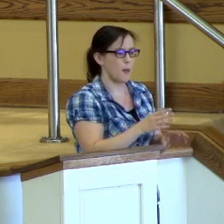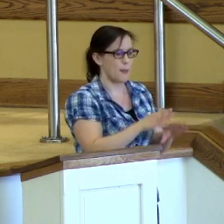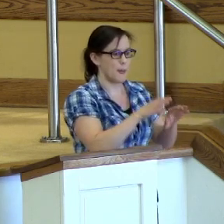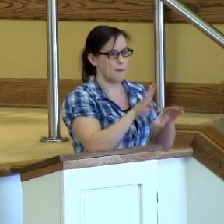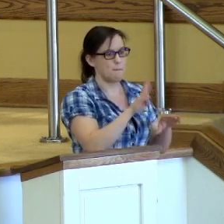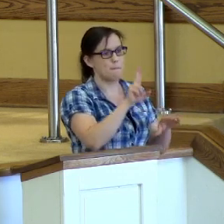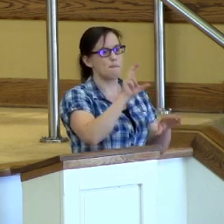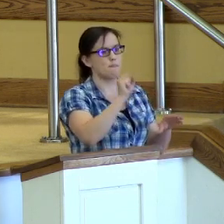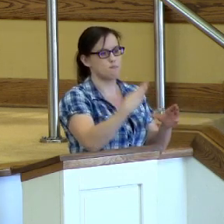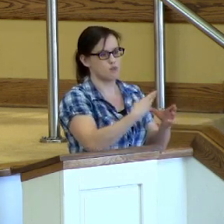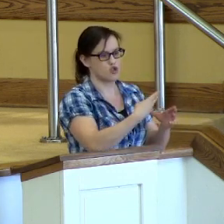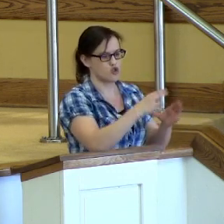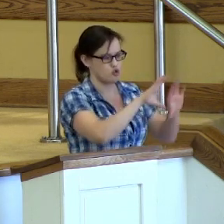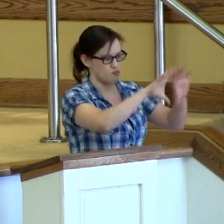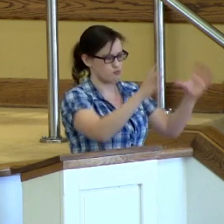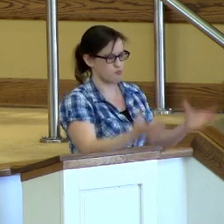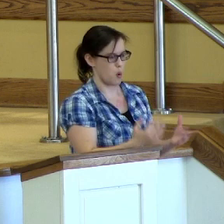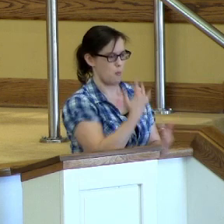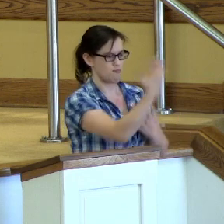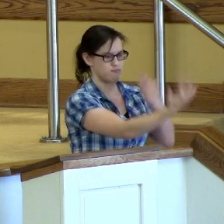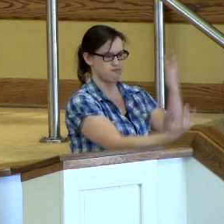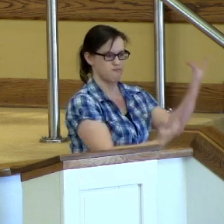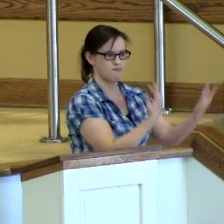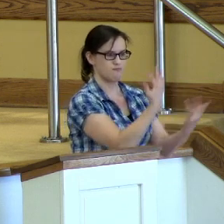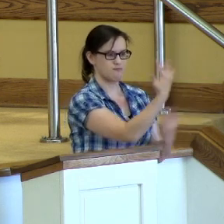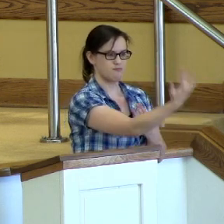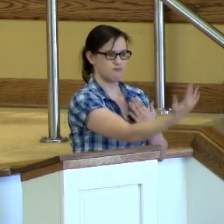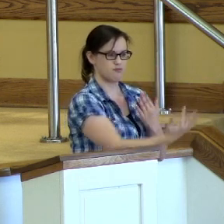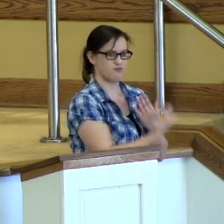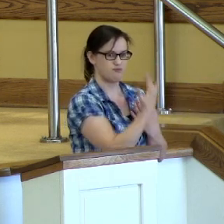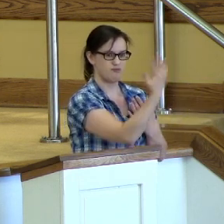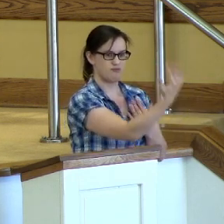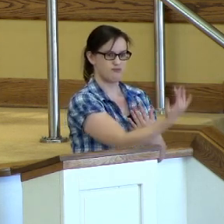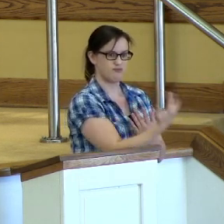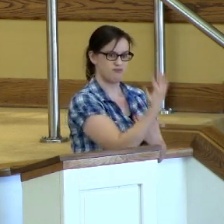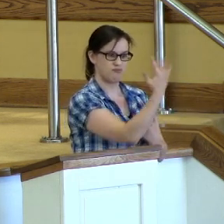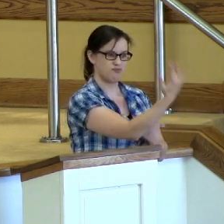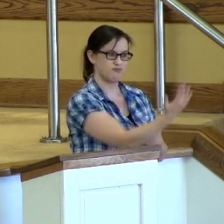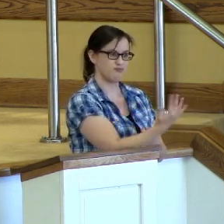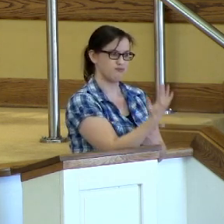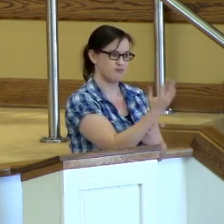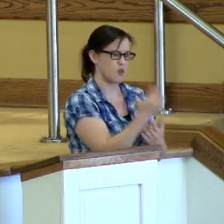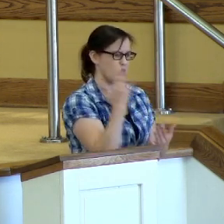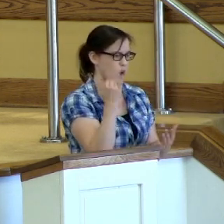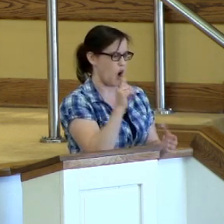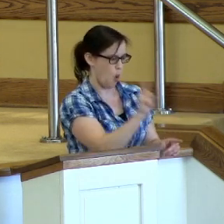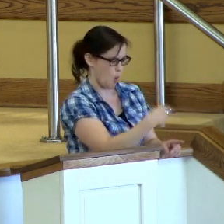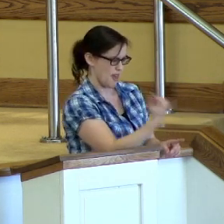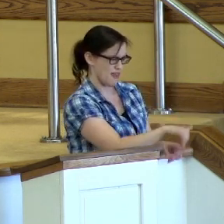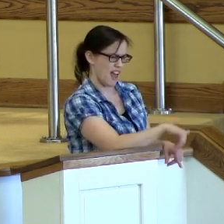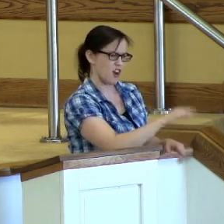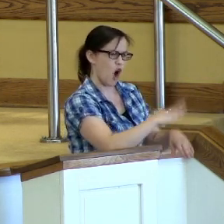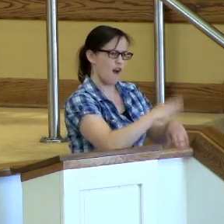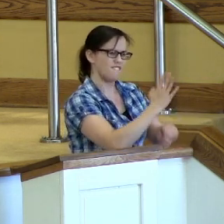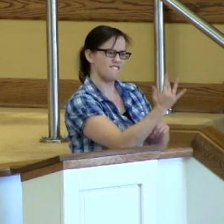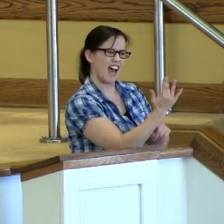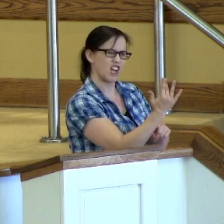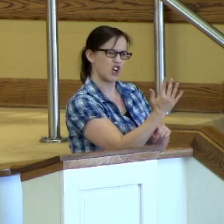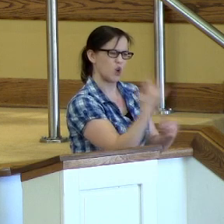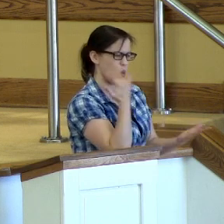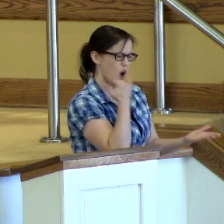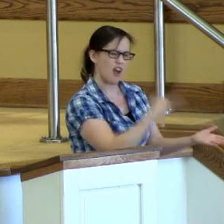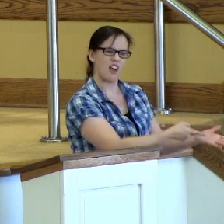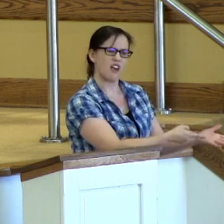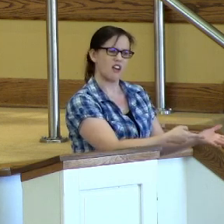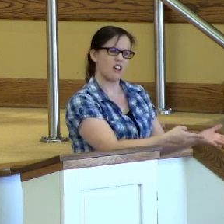shepherd, just doing, you know, his shepherding thing, and he goes to see his bush burning. And he said, there's no fire. What's going on there? And so as he goes up